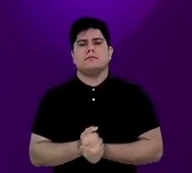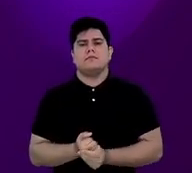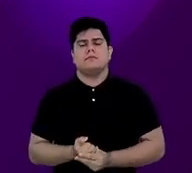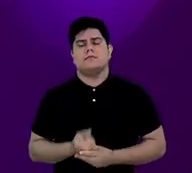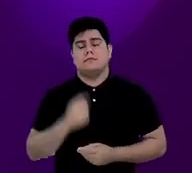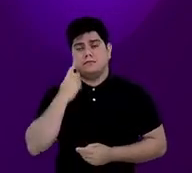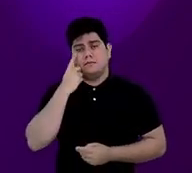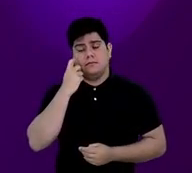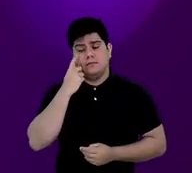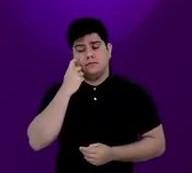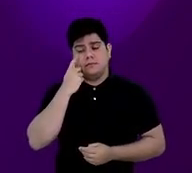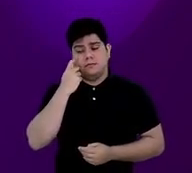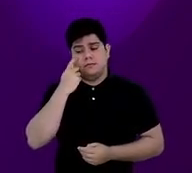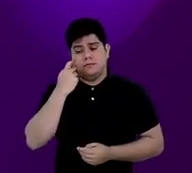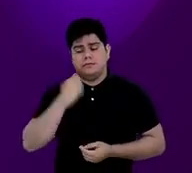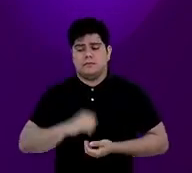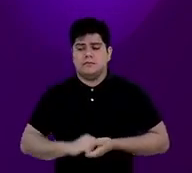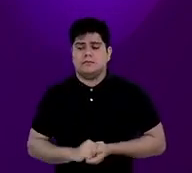small quantities.